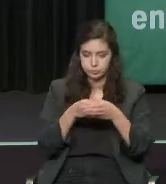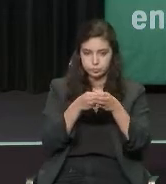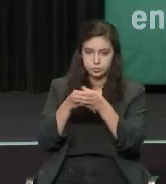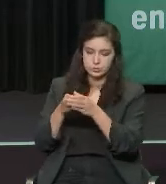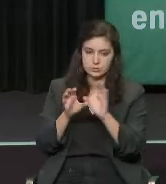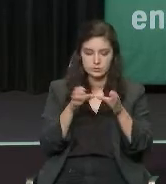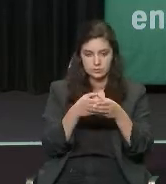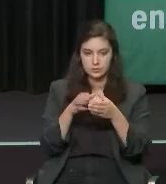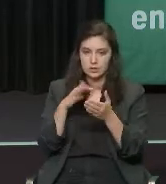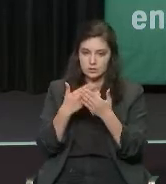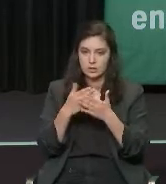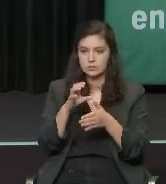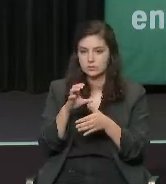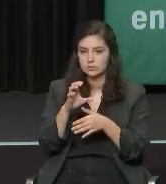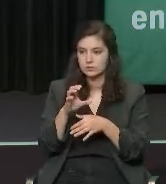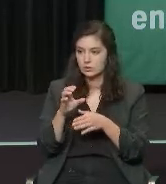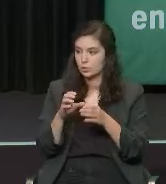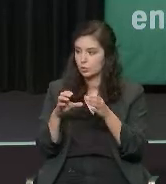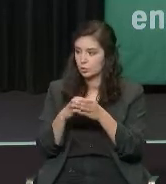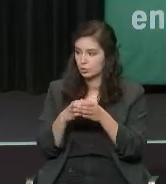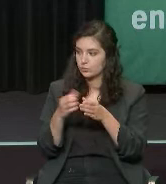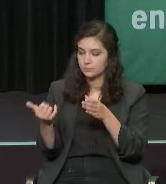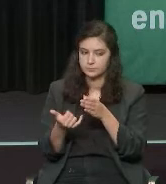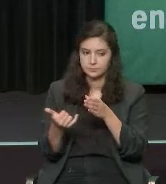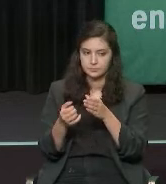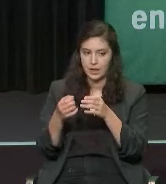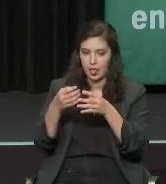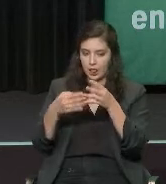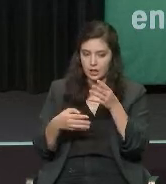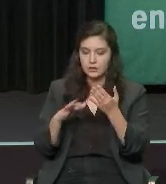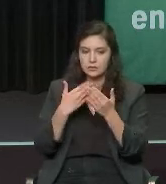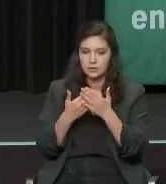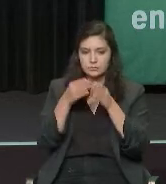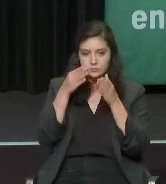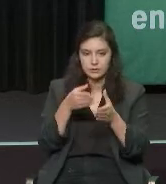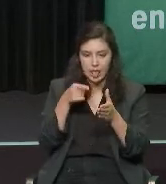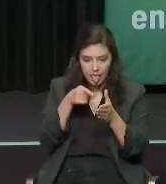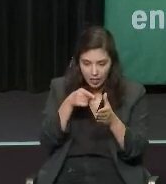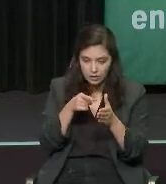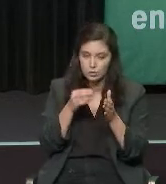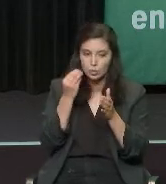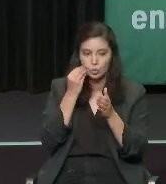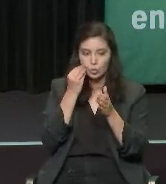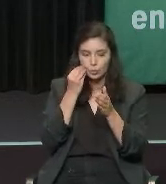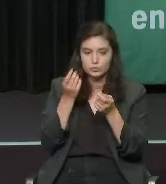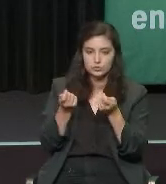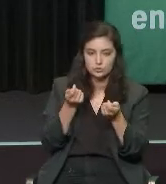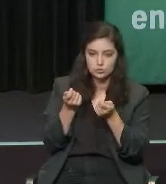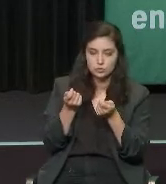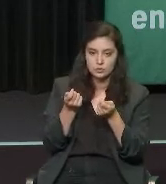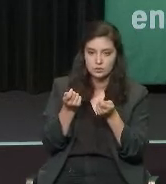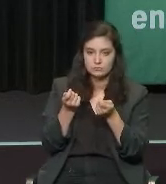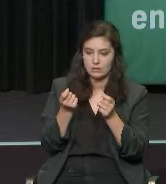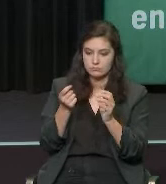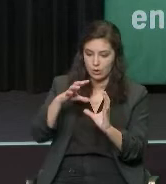the AFOLU and a subgroup for biomass harmonization. And they are focusing exactly on that, on how to measure biomass